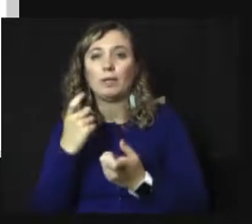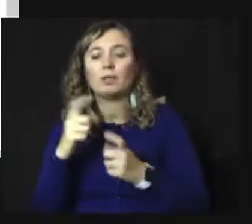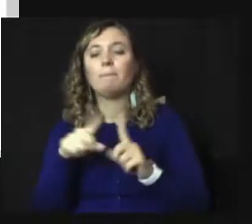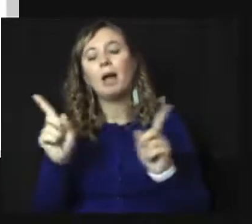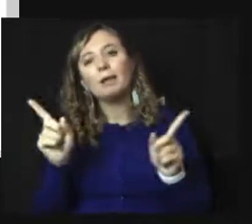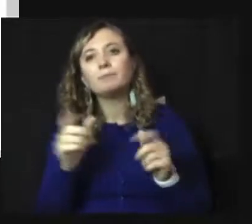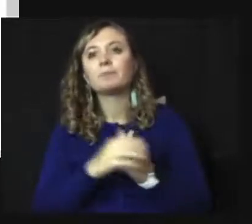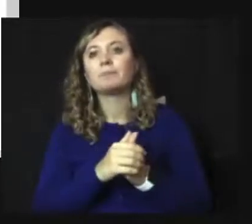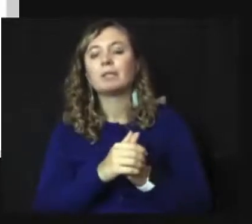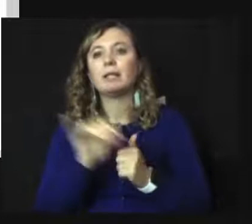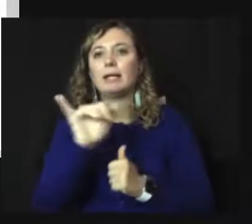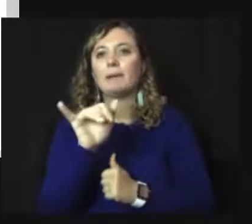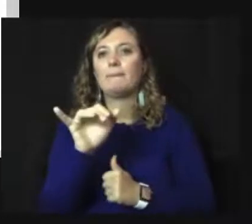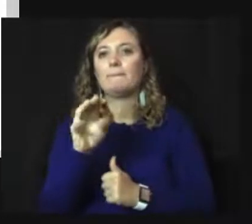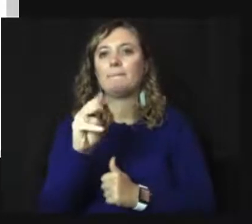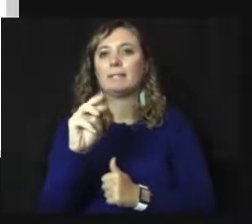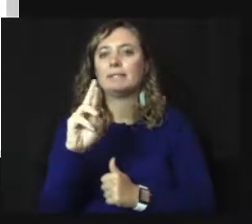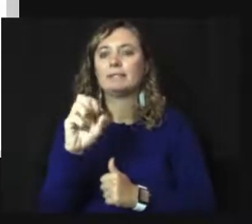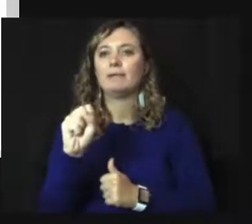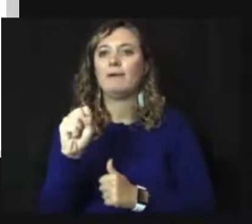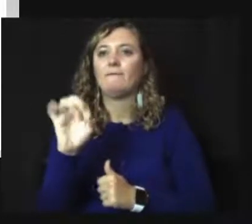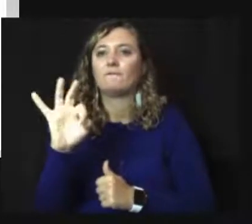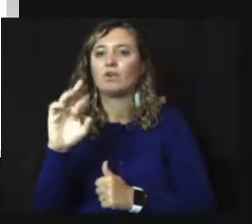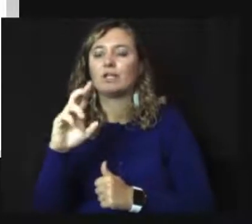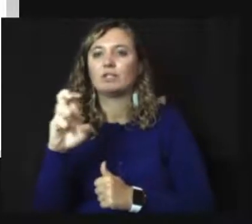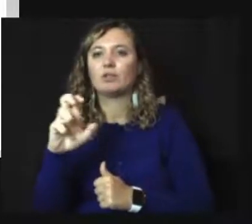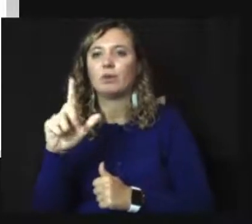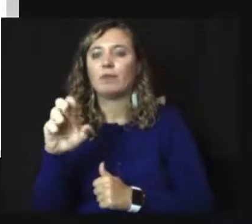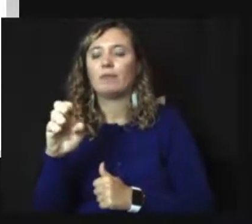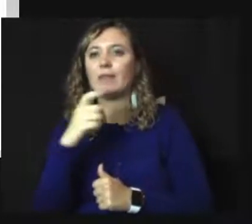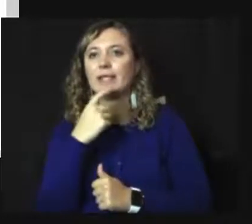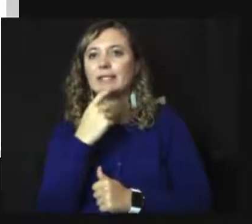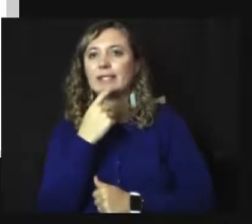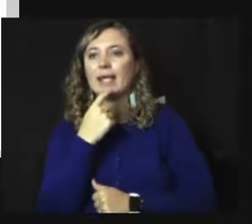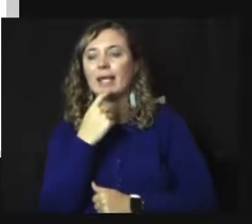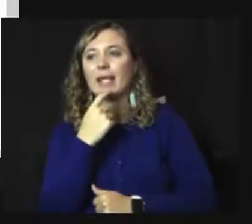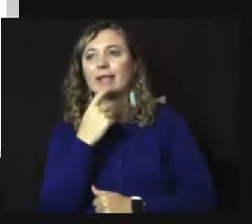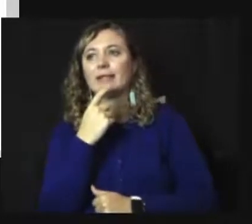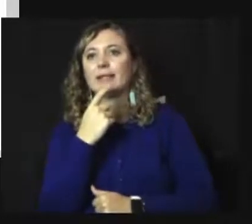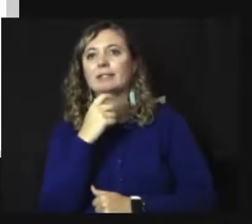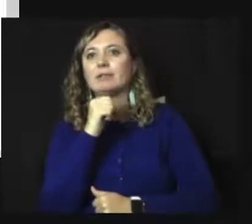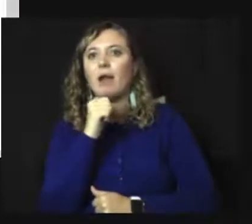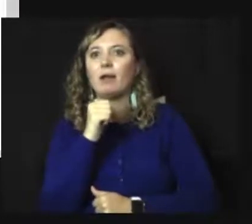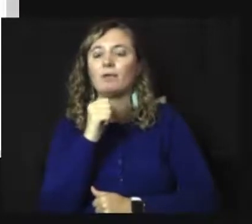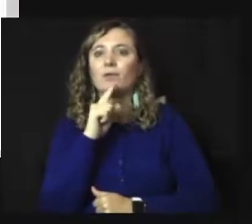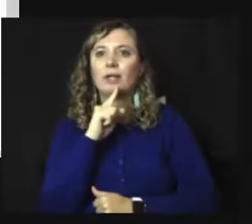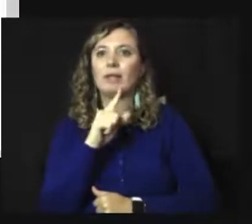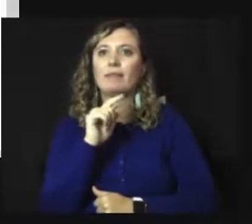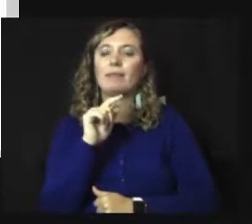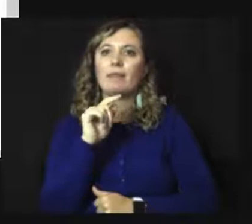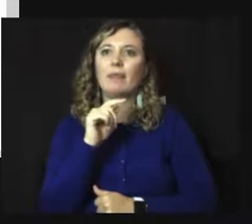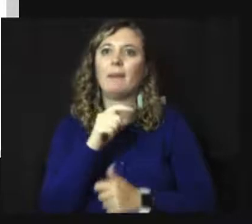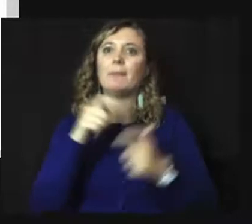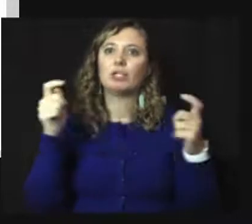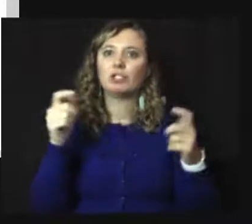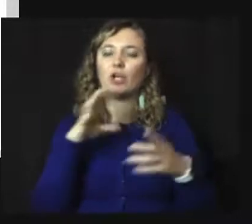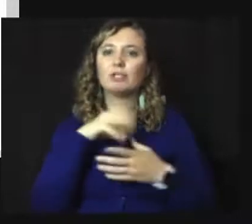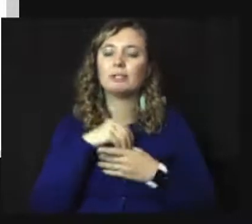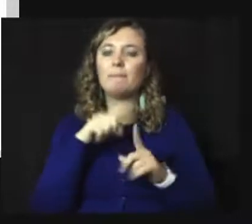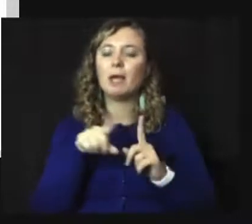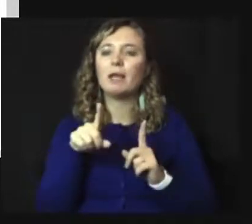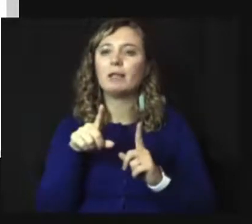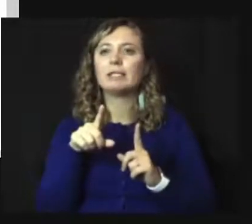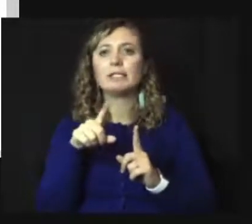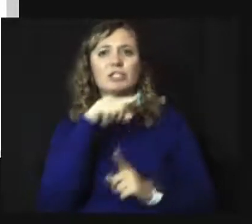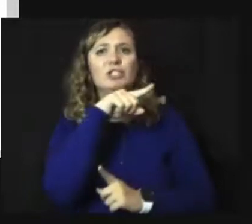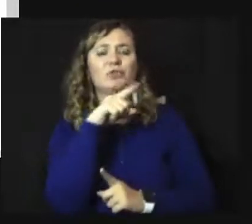headcanon autistic, they don't say she is, but she is so strange and quirky, but in a good way, loves,